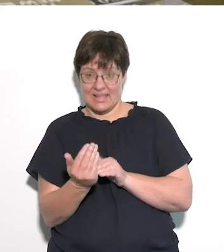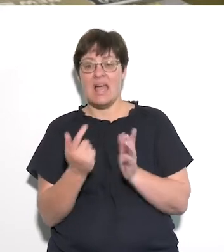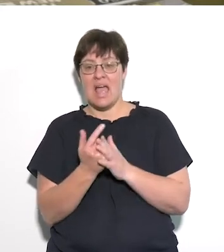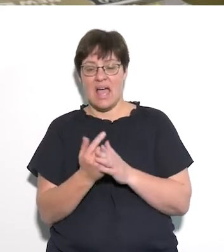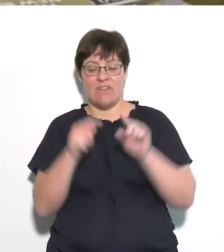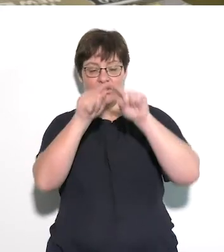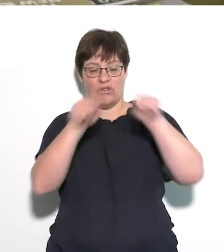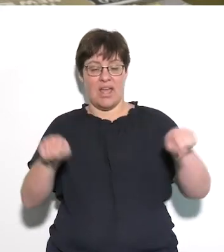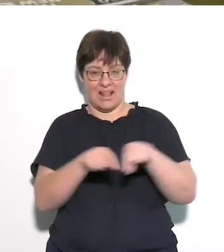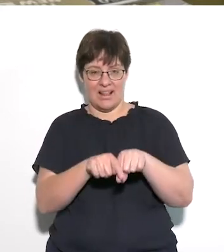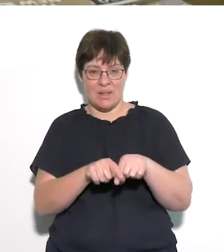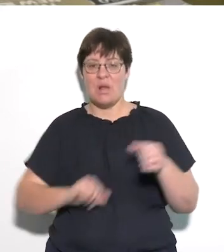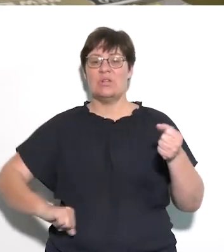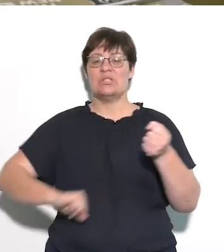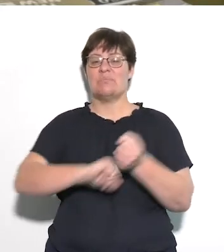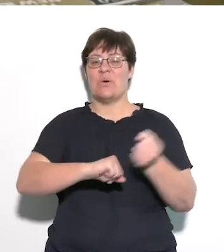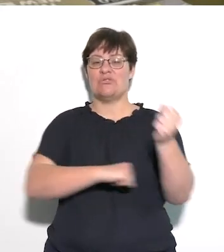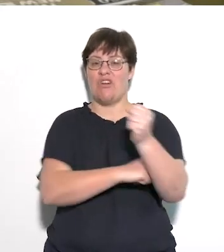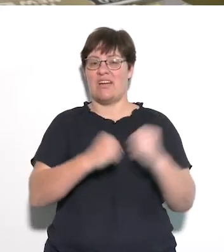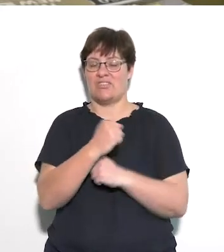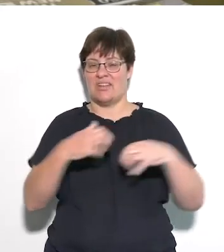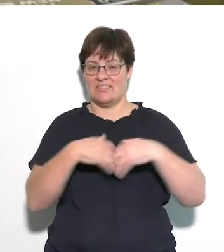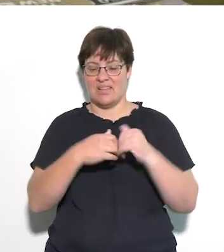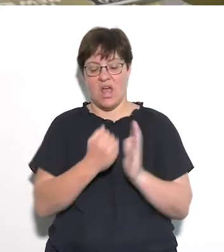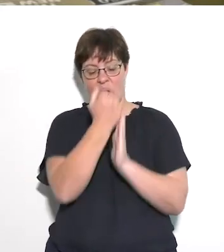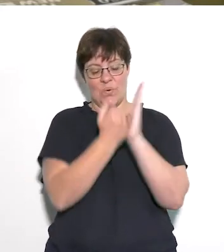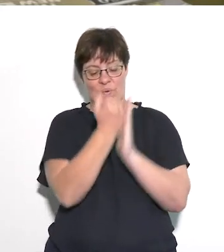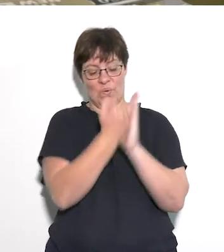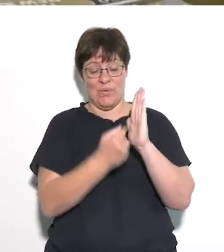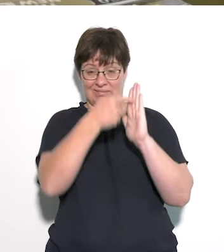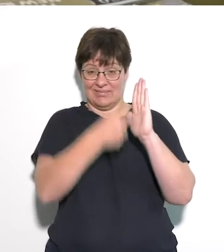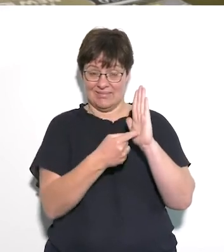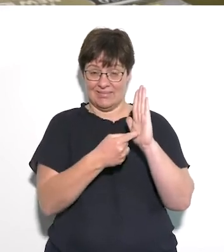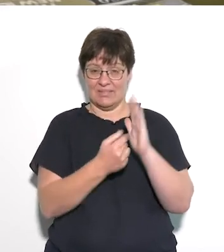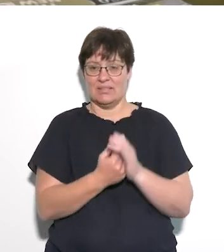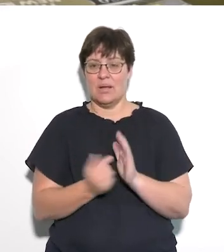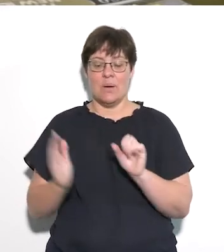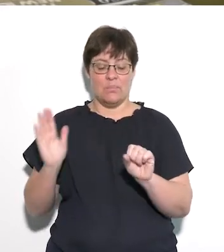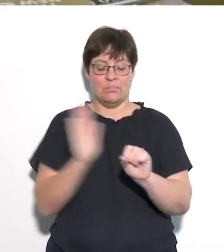create a triangle to create a support structure. And I put glue there at the back,